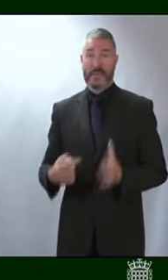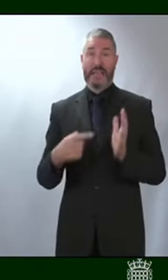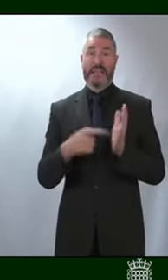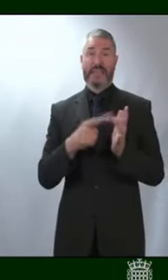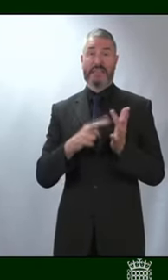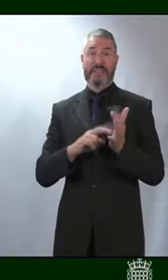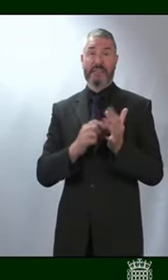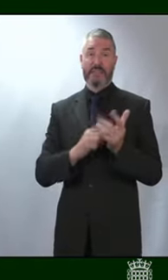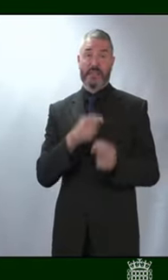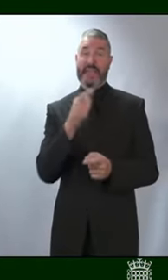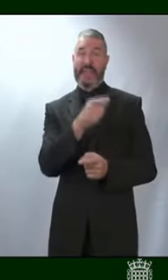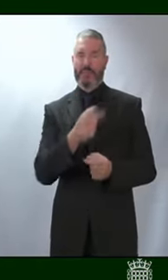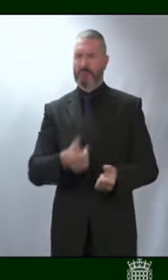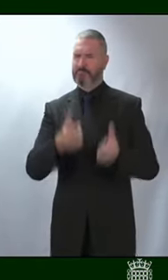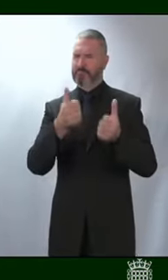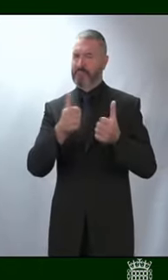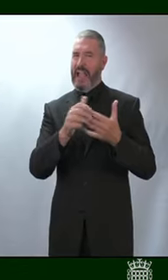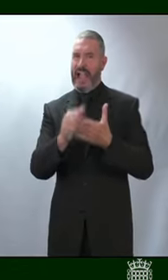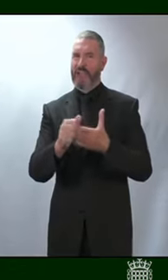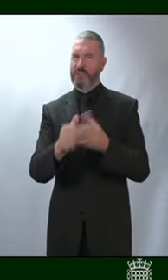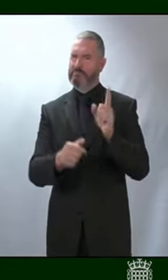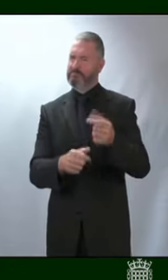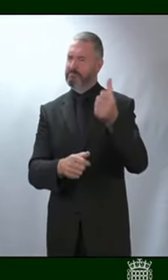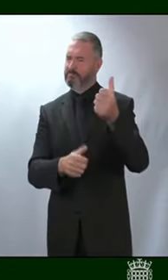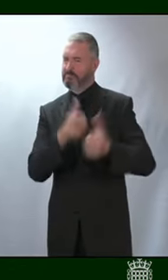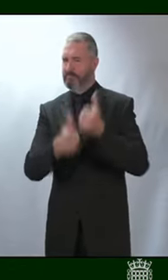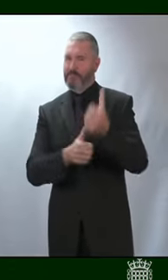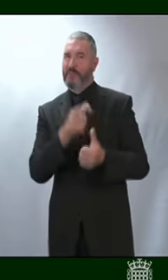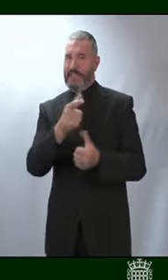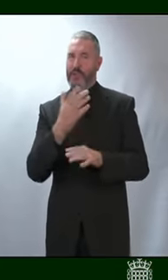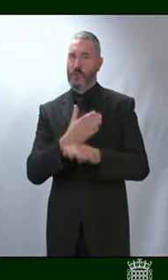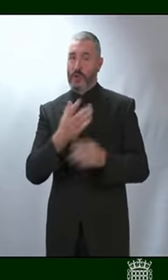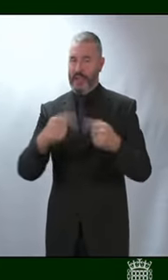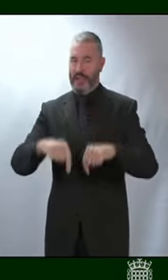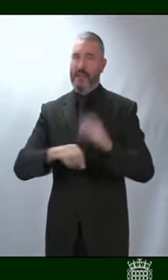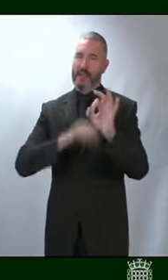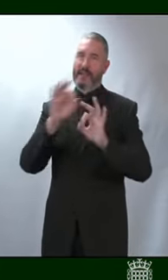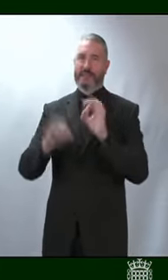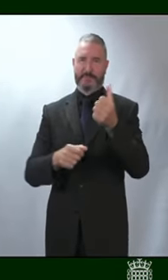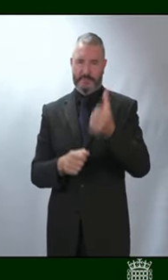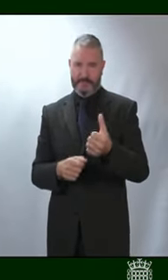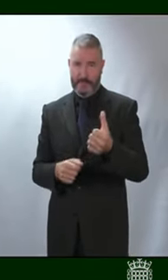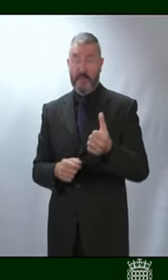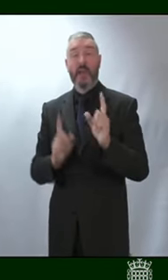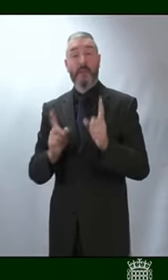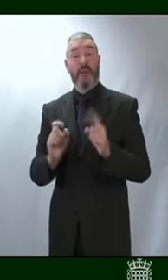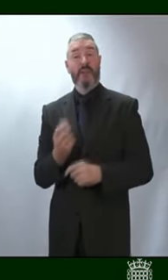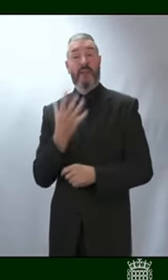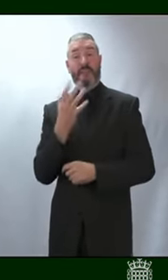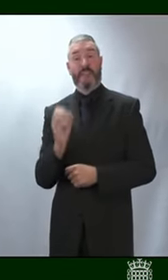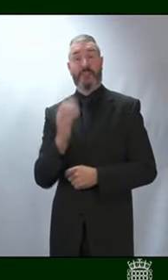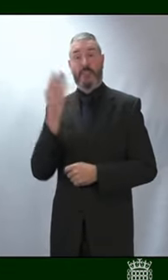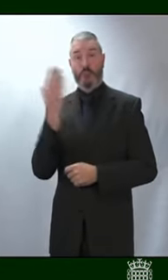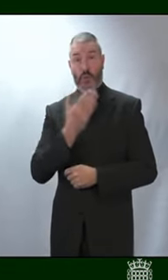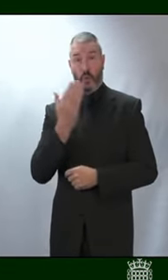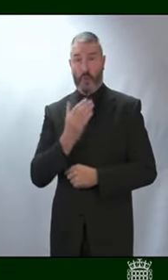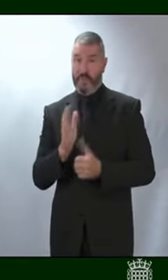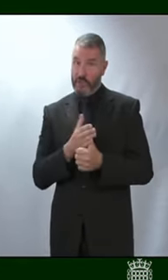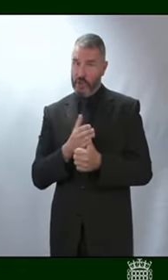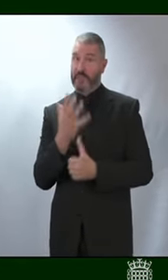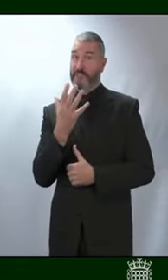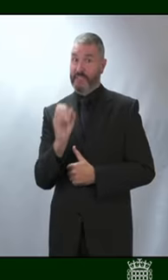more fervent and more effective advocate than my honourable friend. And I can tell him, although the first 50 schools, the first 50